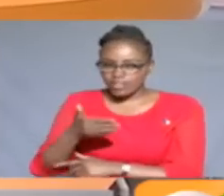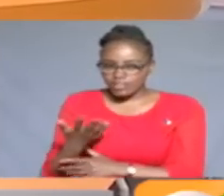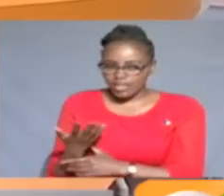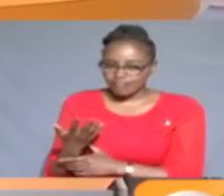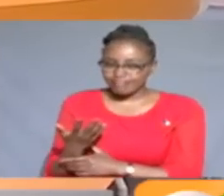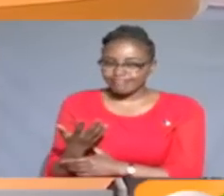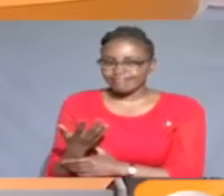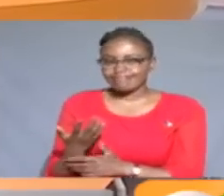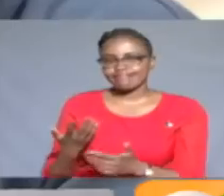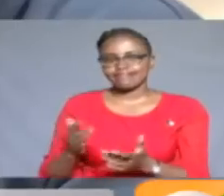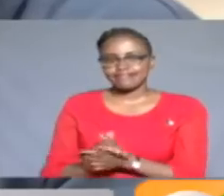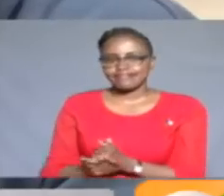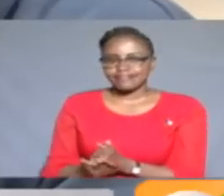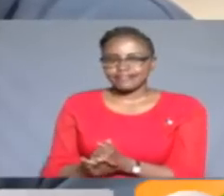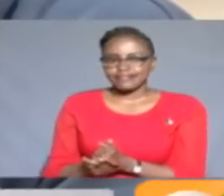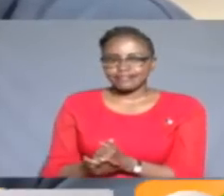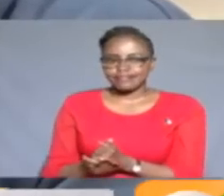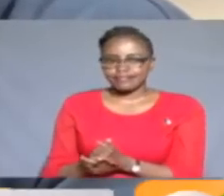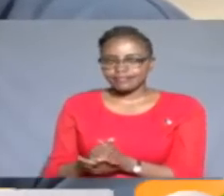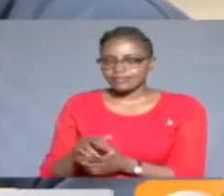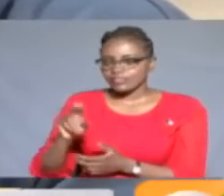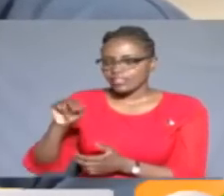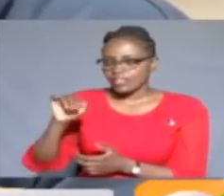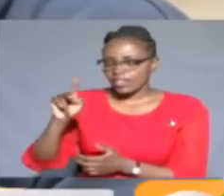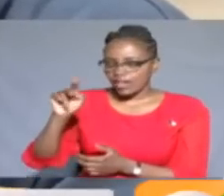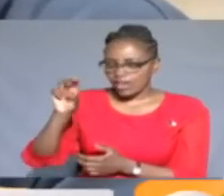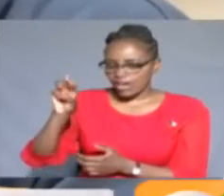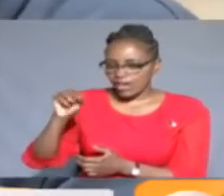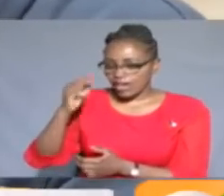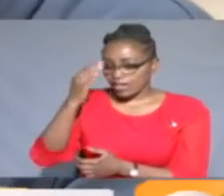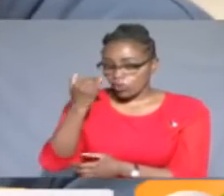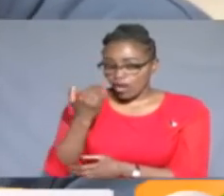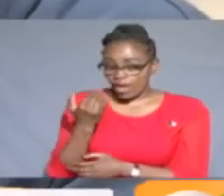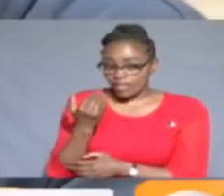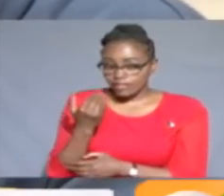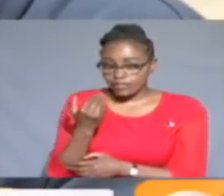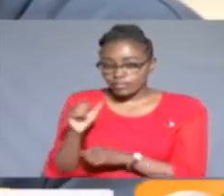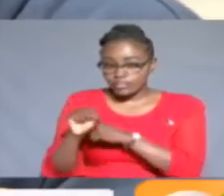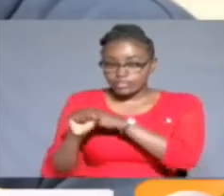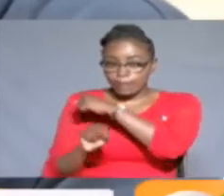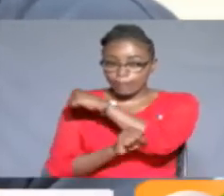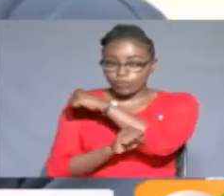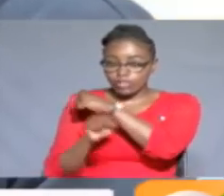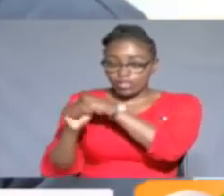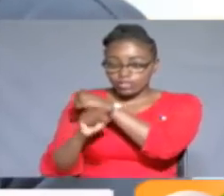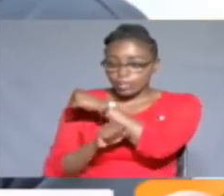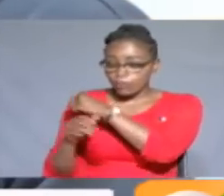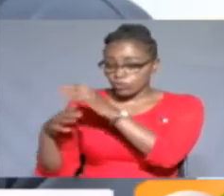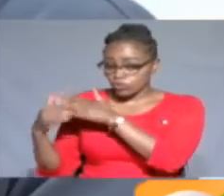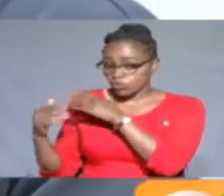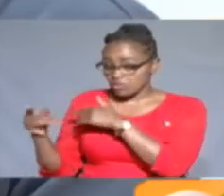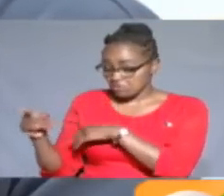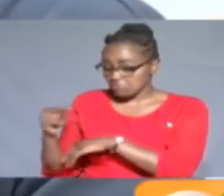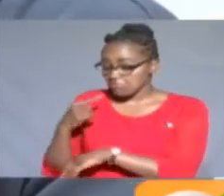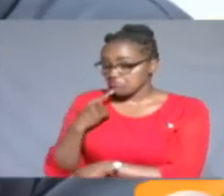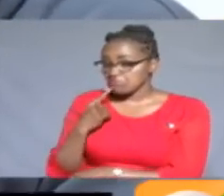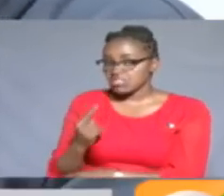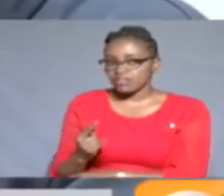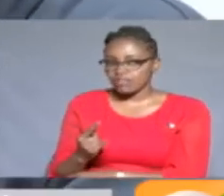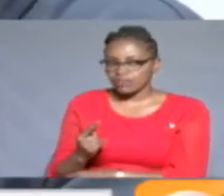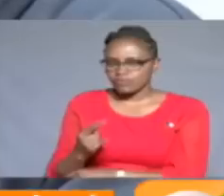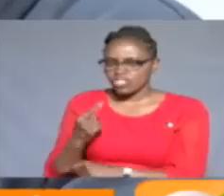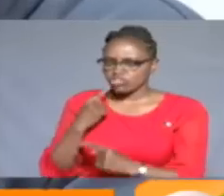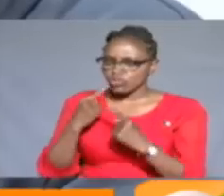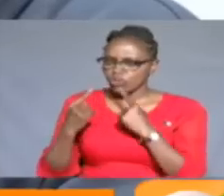to Dr. Nikal. Because in support to what he's saying. Because there has been this